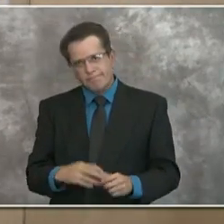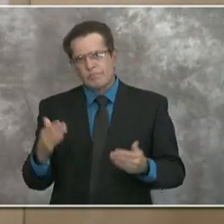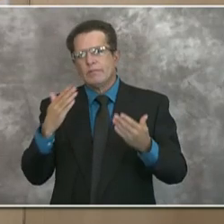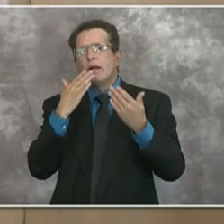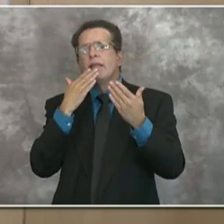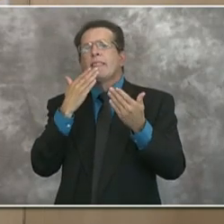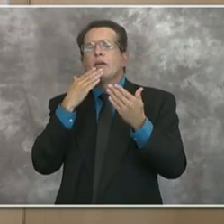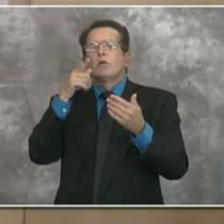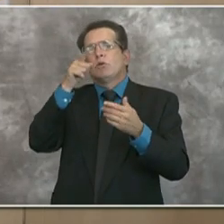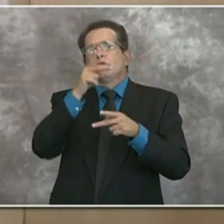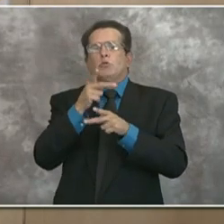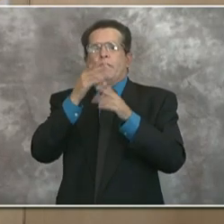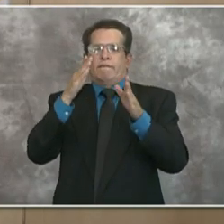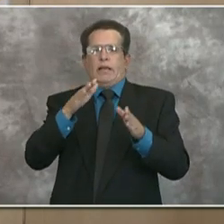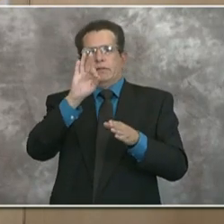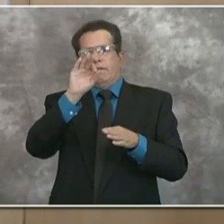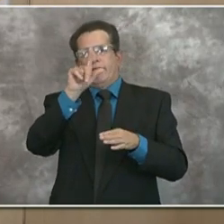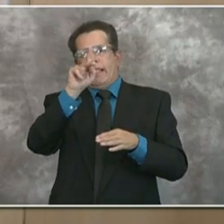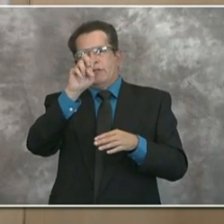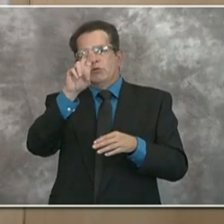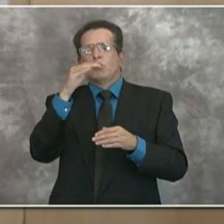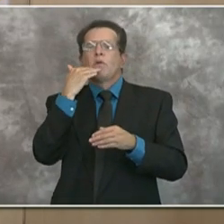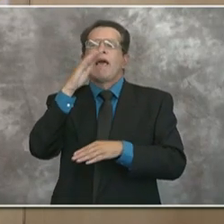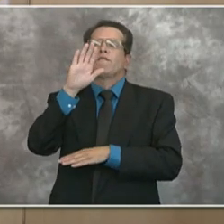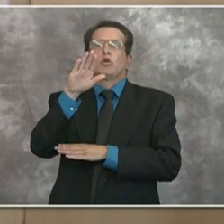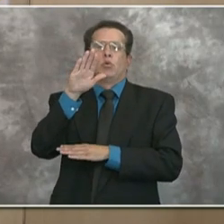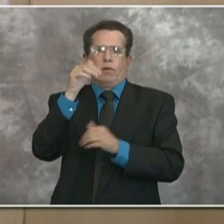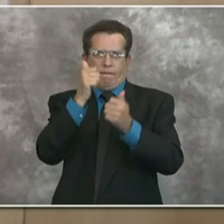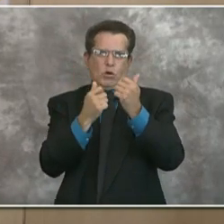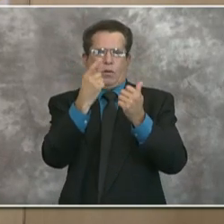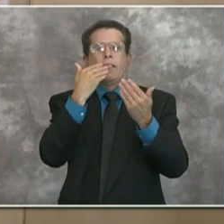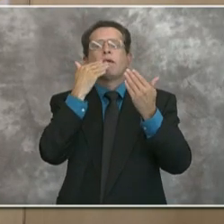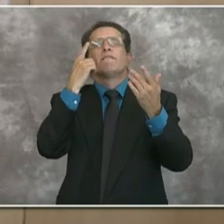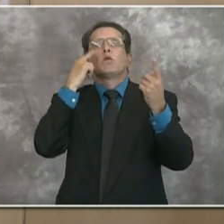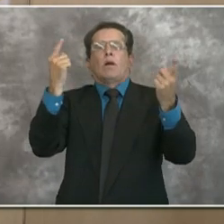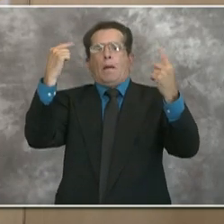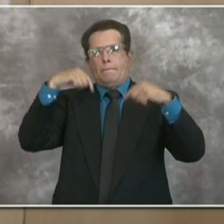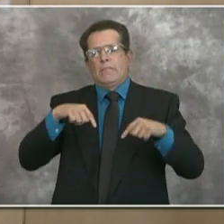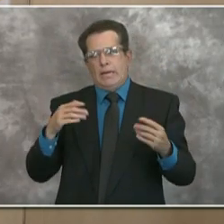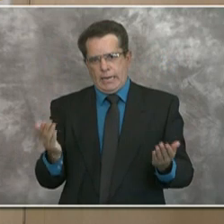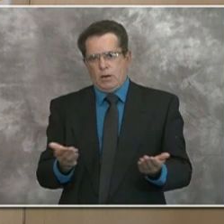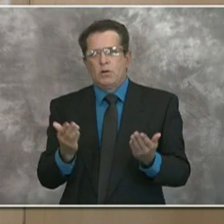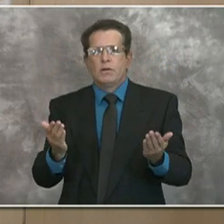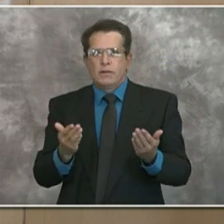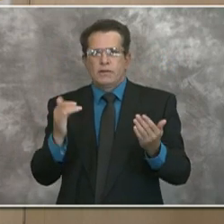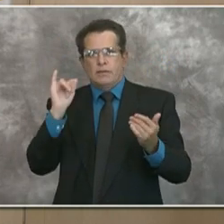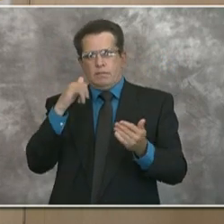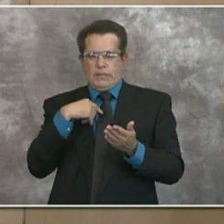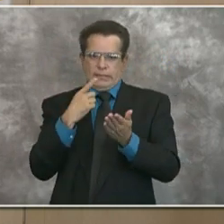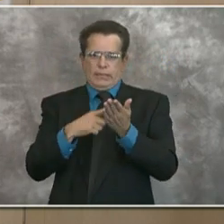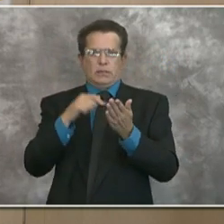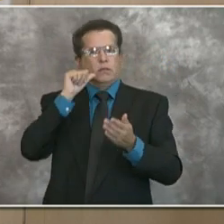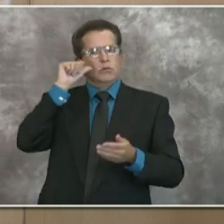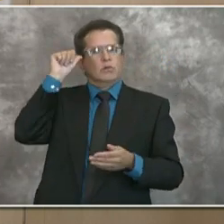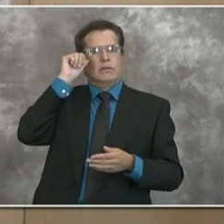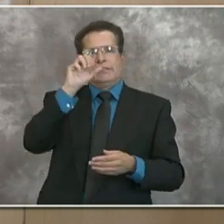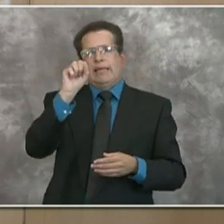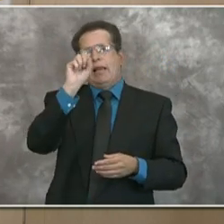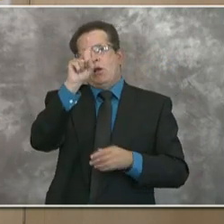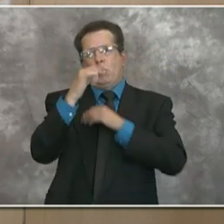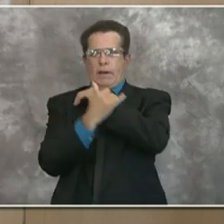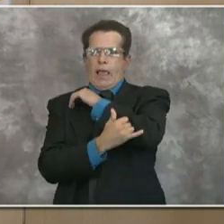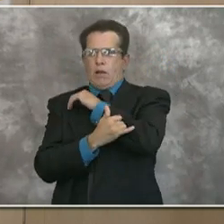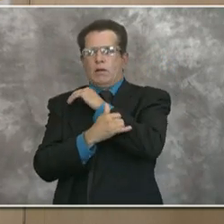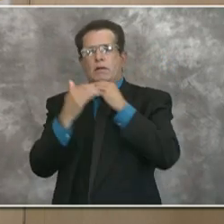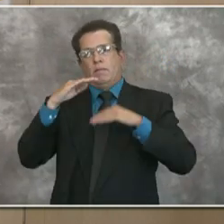Thank you, Supervisor Fletcher, and good afternoon, everyone, and thank you for being here. As discussed yesterday, San Diego County has met